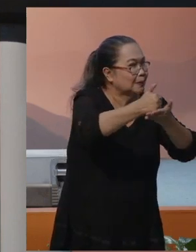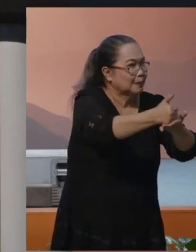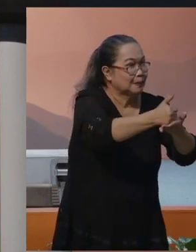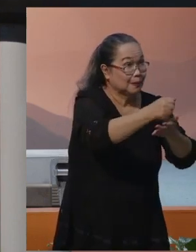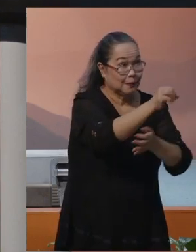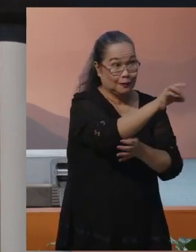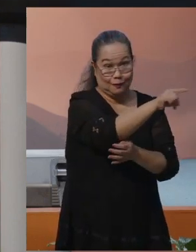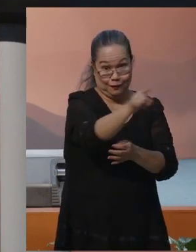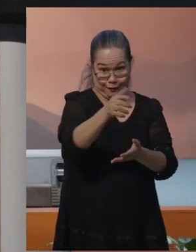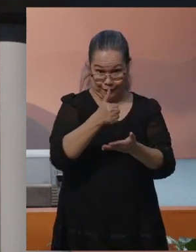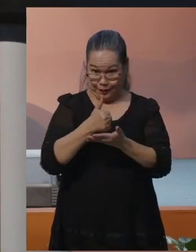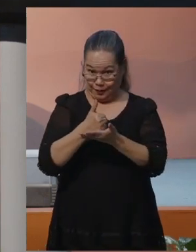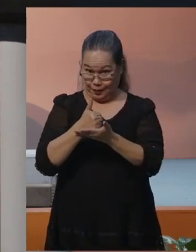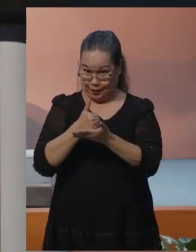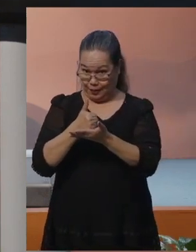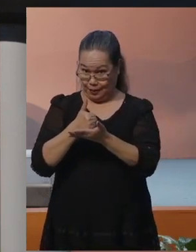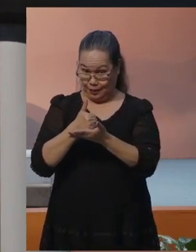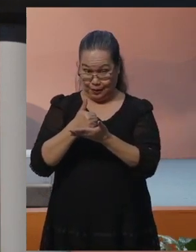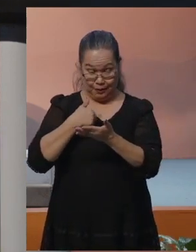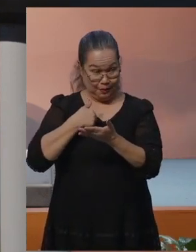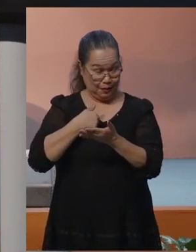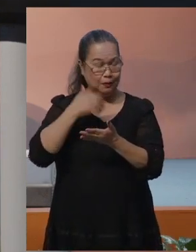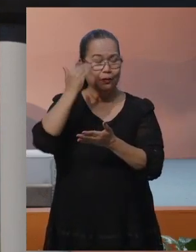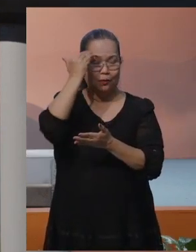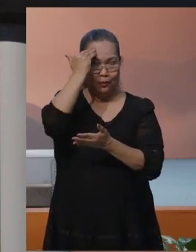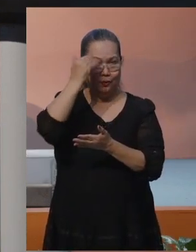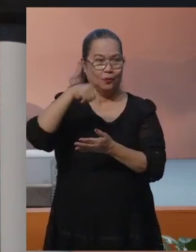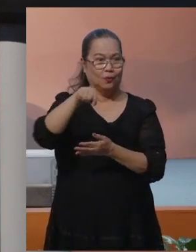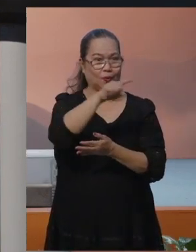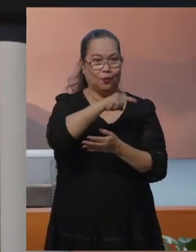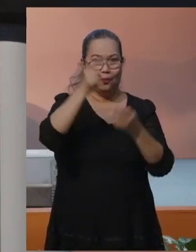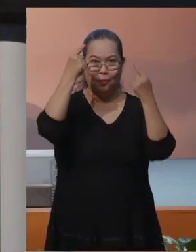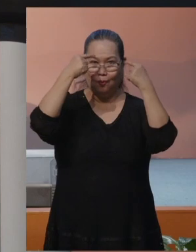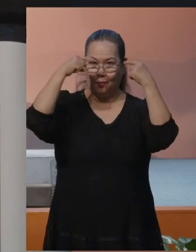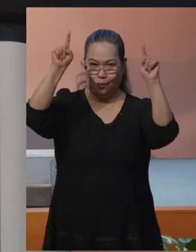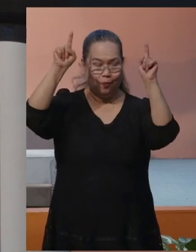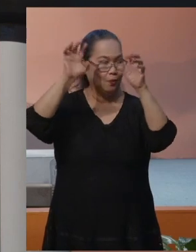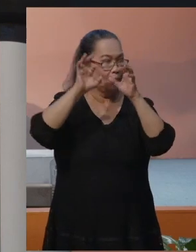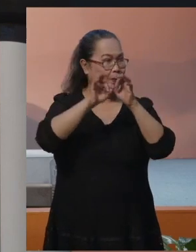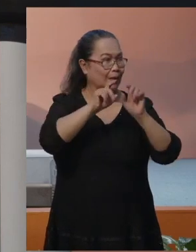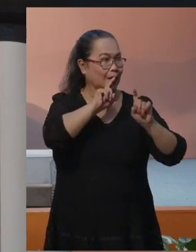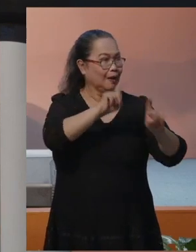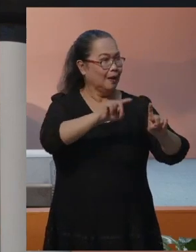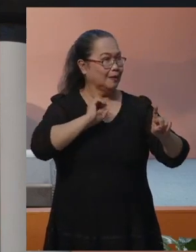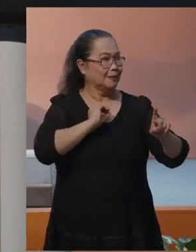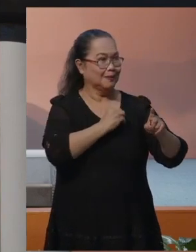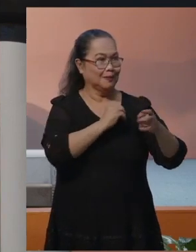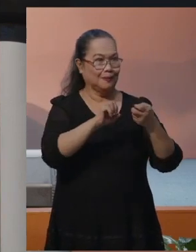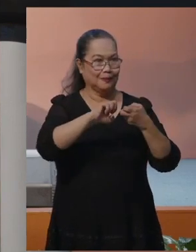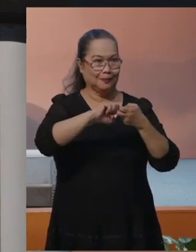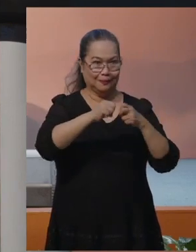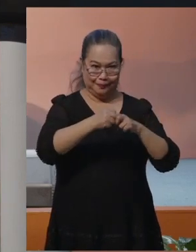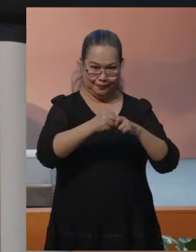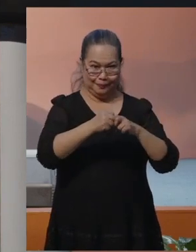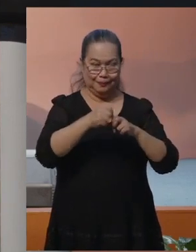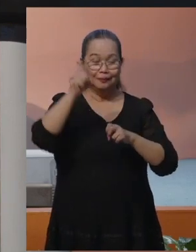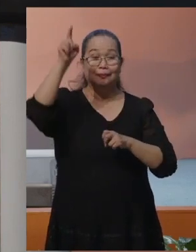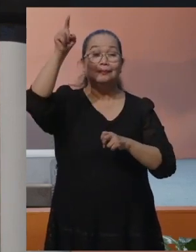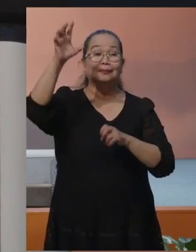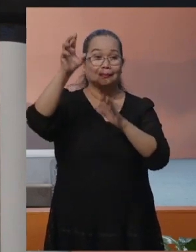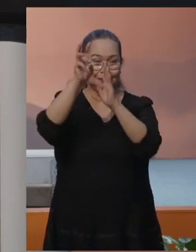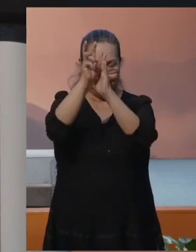He hears us, we know that we will have the answers to our prayers. If we pray according to His